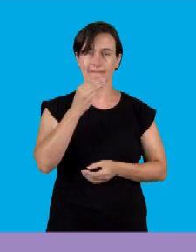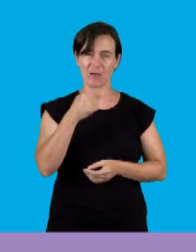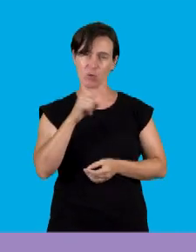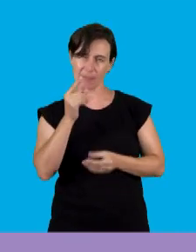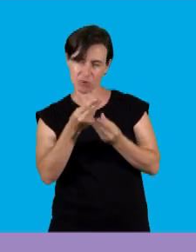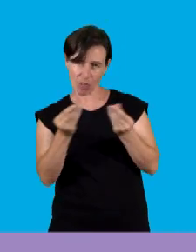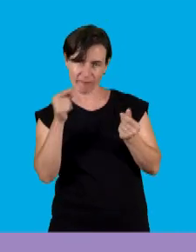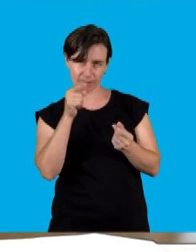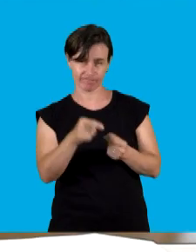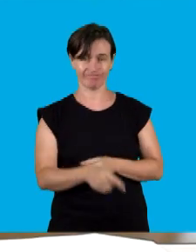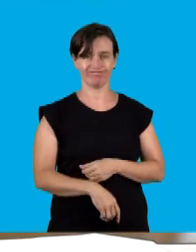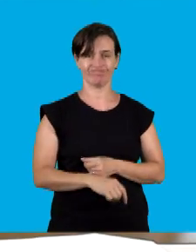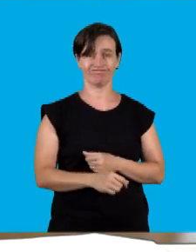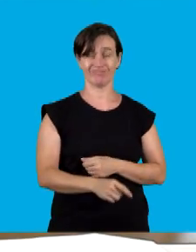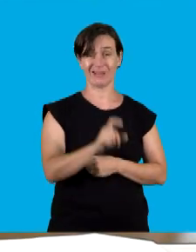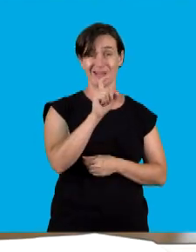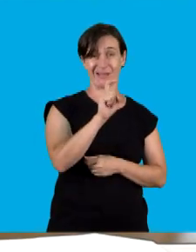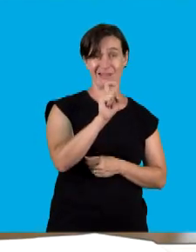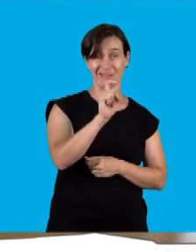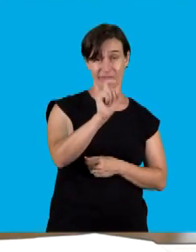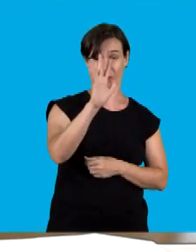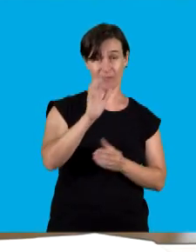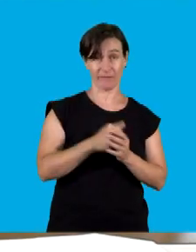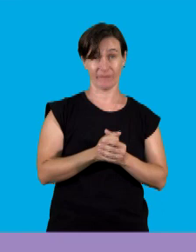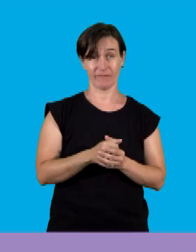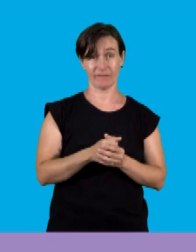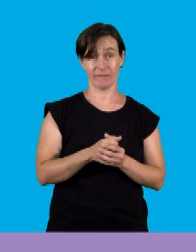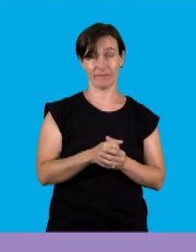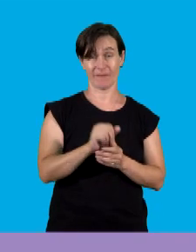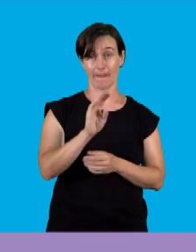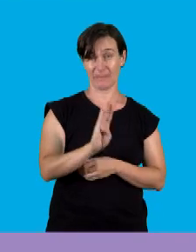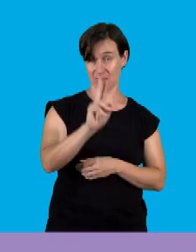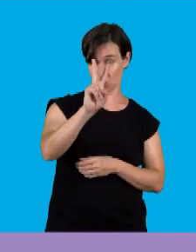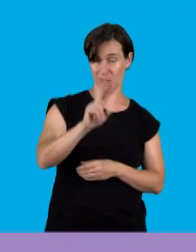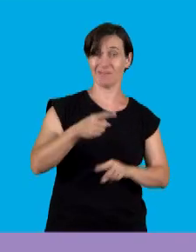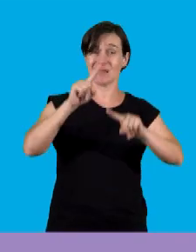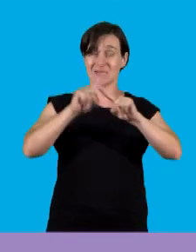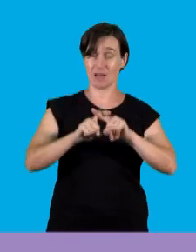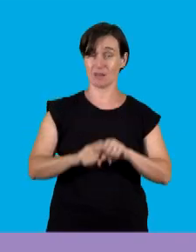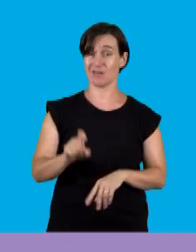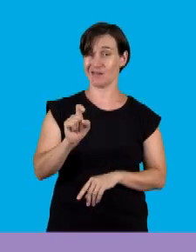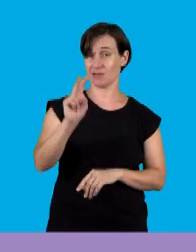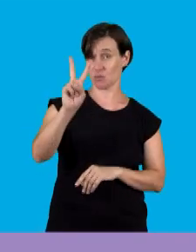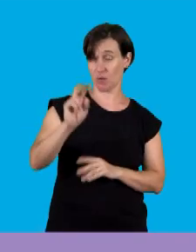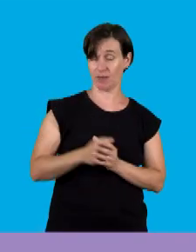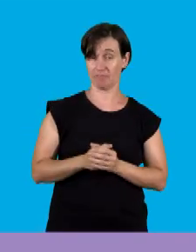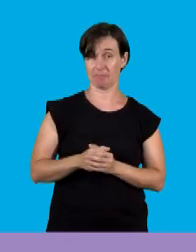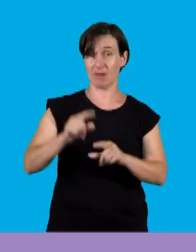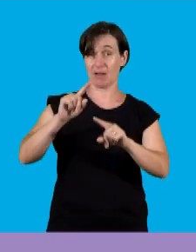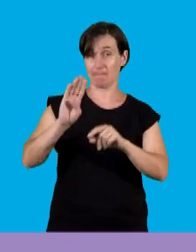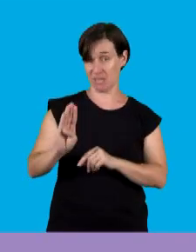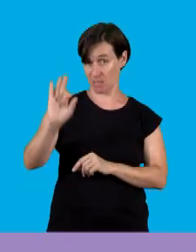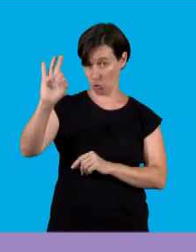solve here where we have x exponent 5, b squared multiplied by x